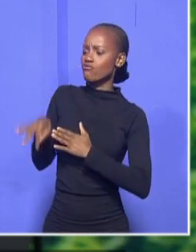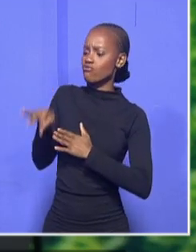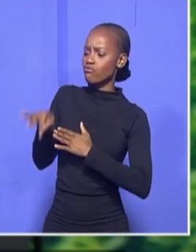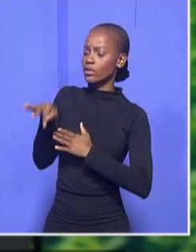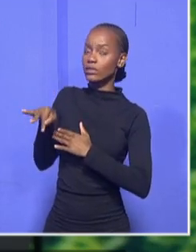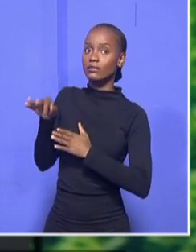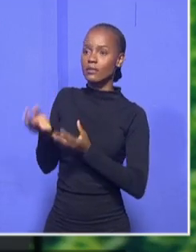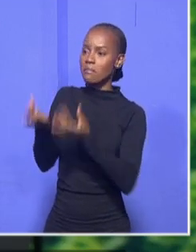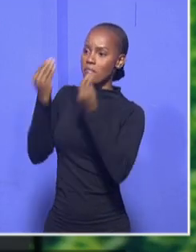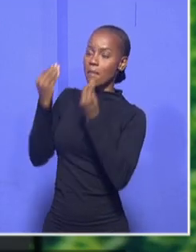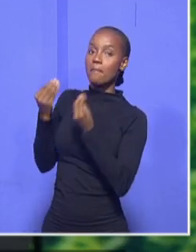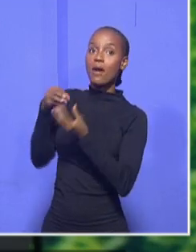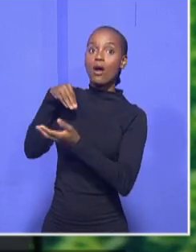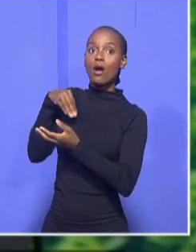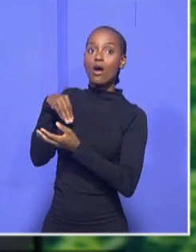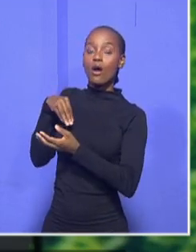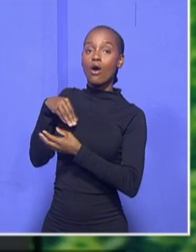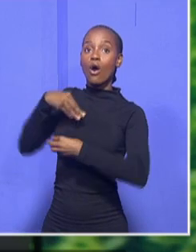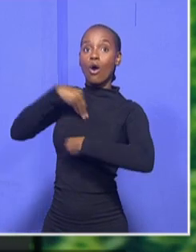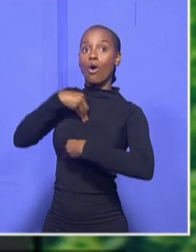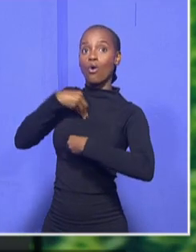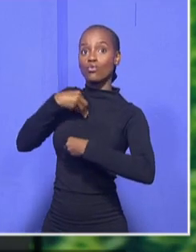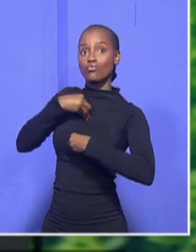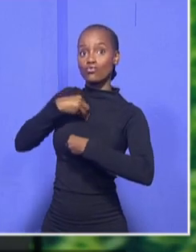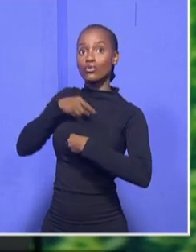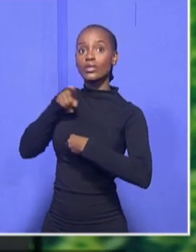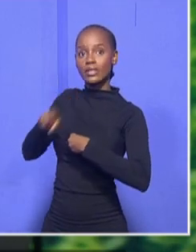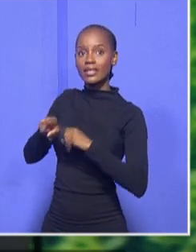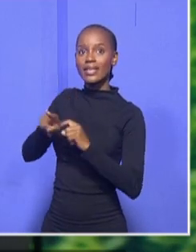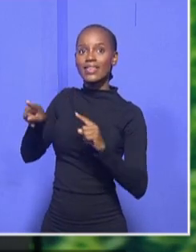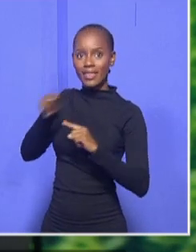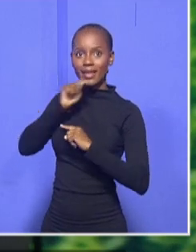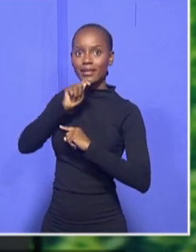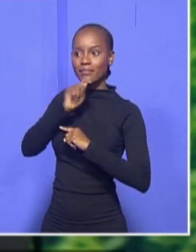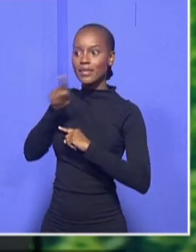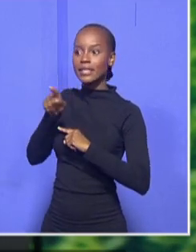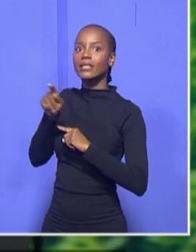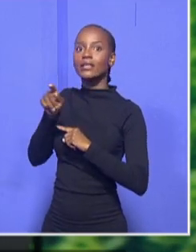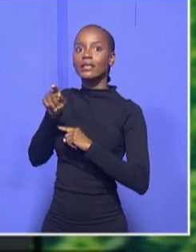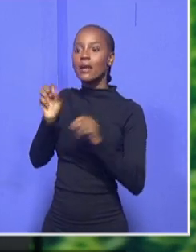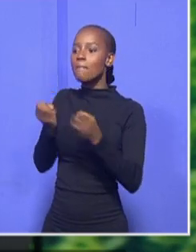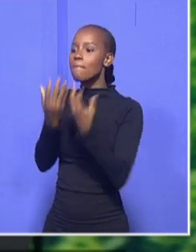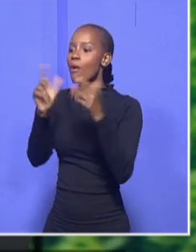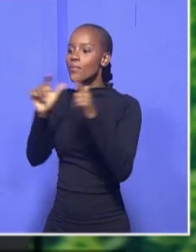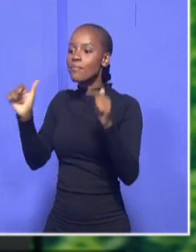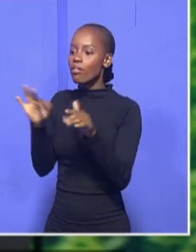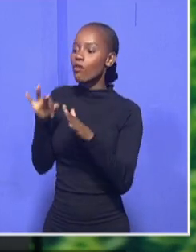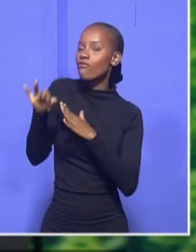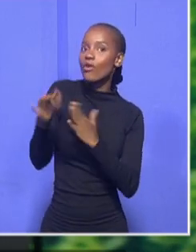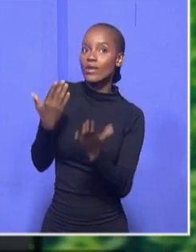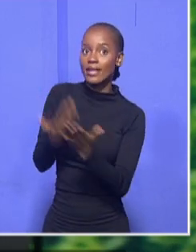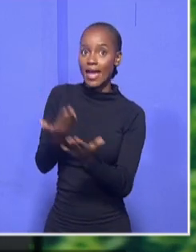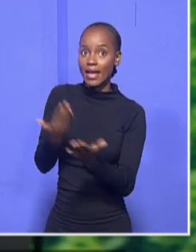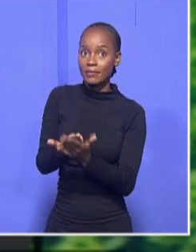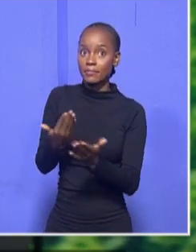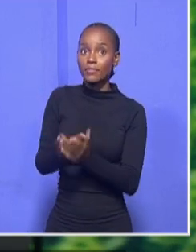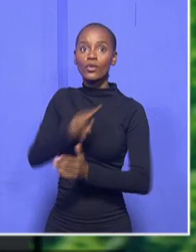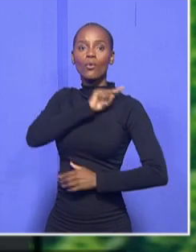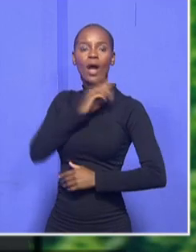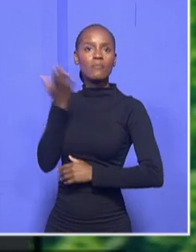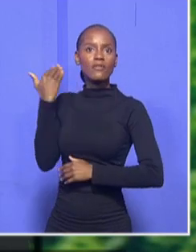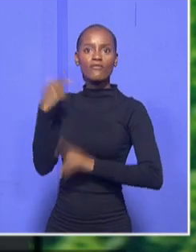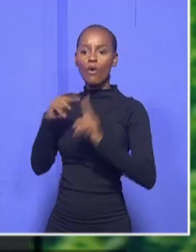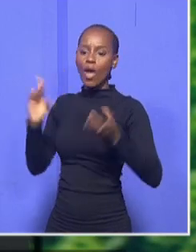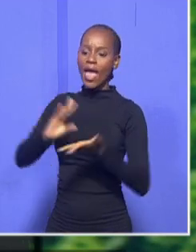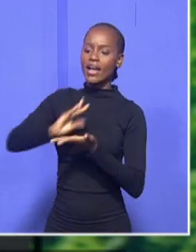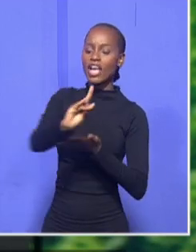like ourselves were around, the only option you had was to pay cash for these systems. These systems range from 150,000 rand upwards,